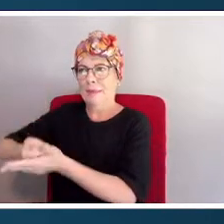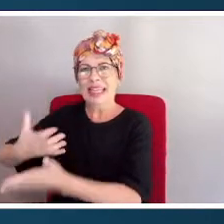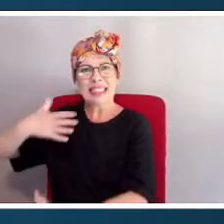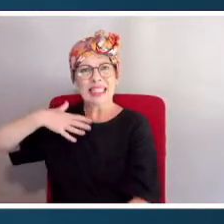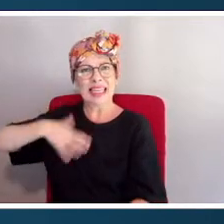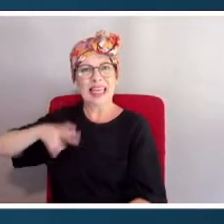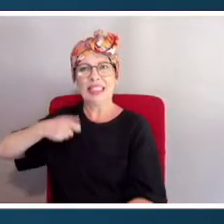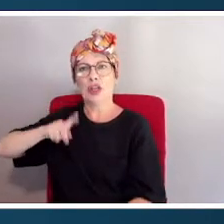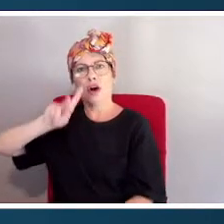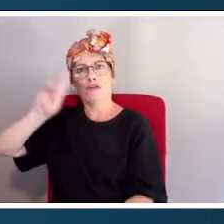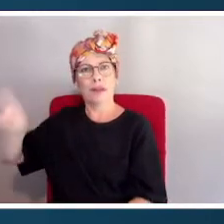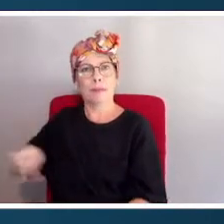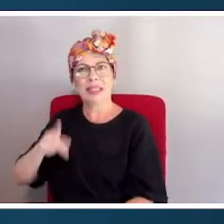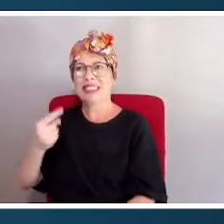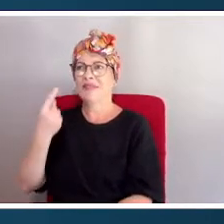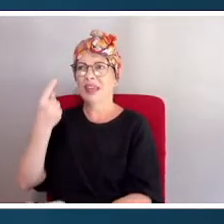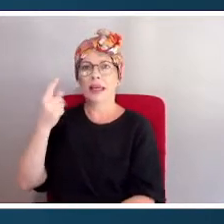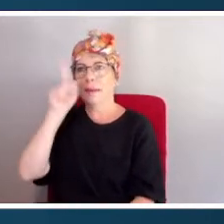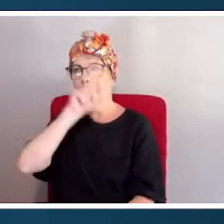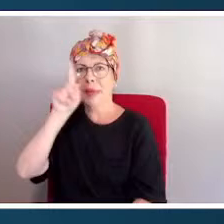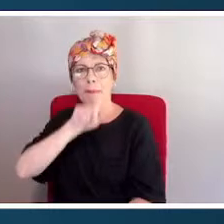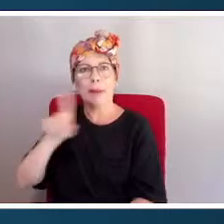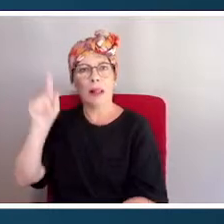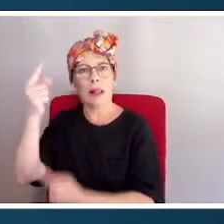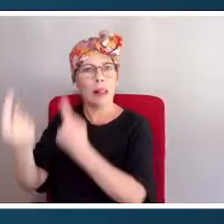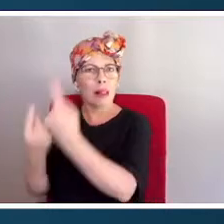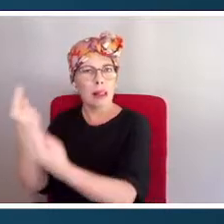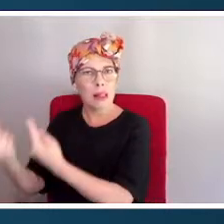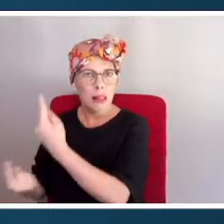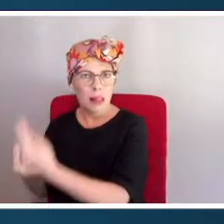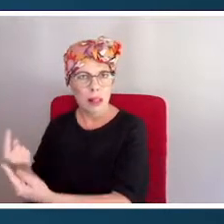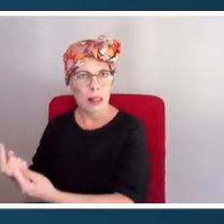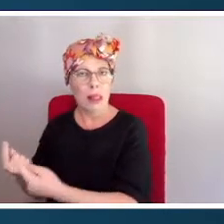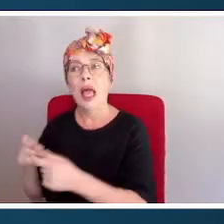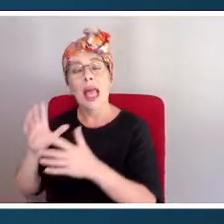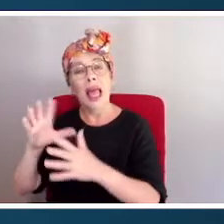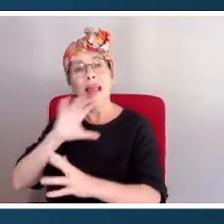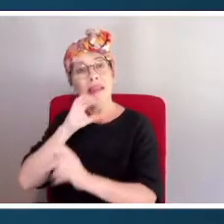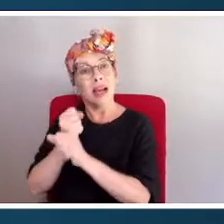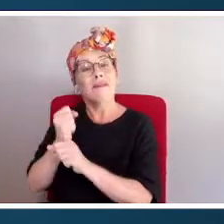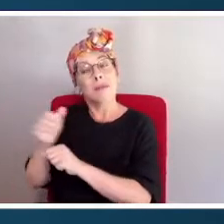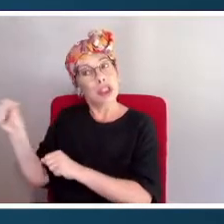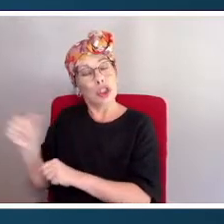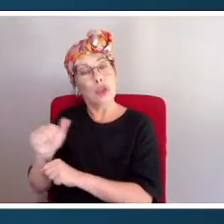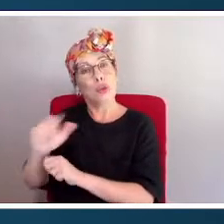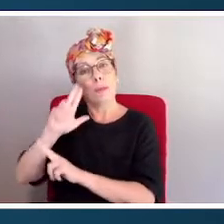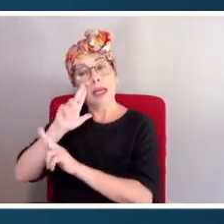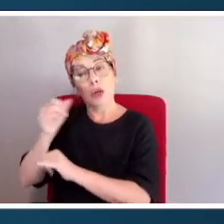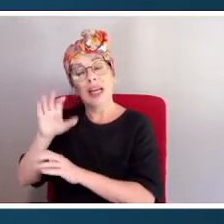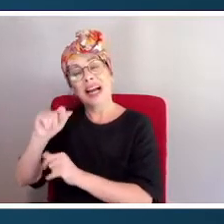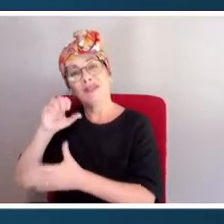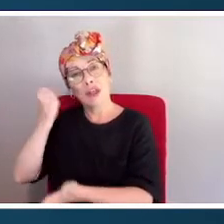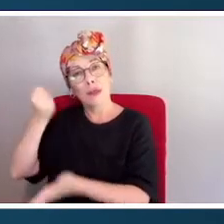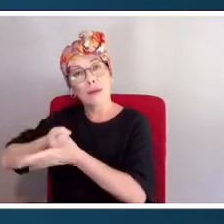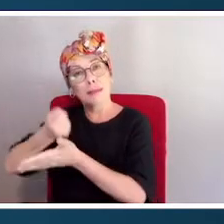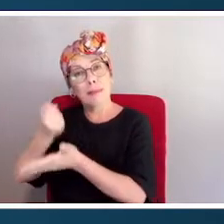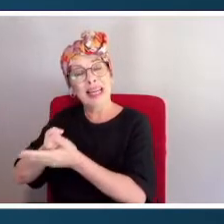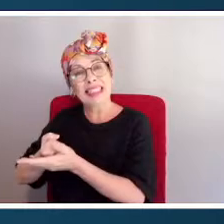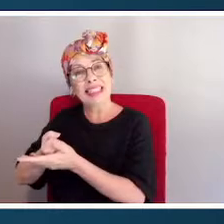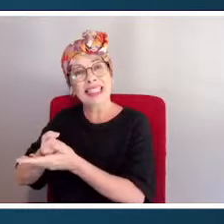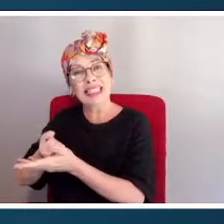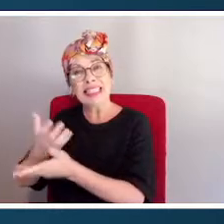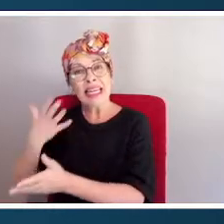And true, these basic needs ought to be met by the governments of those countries. And these fancy governance